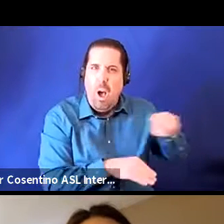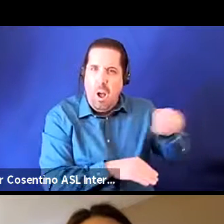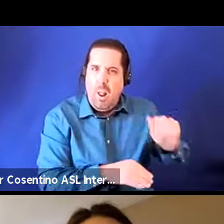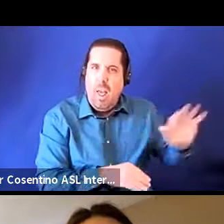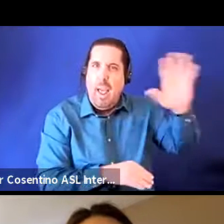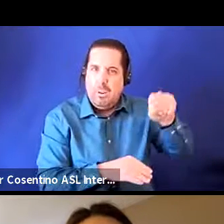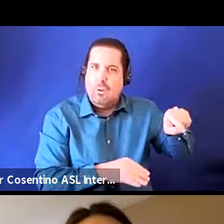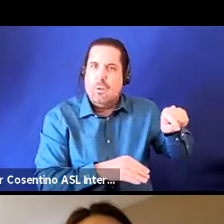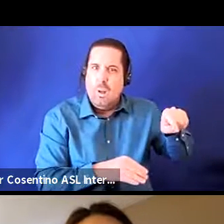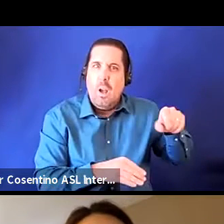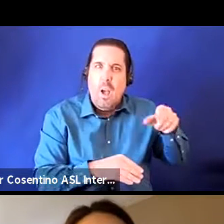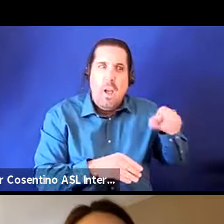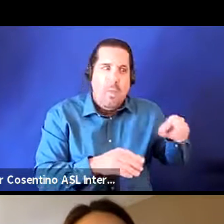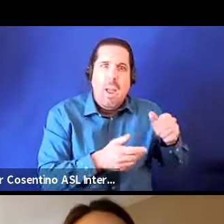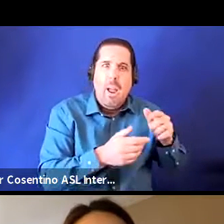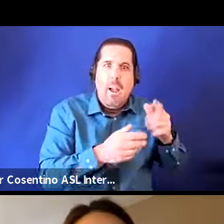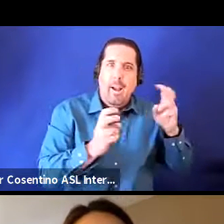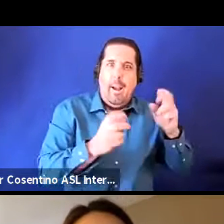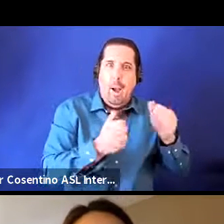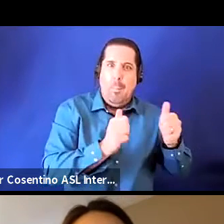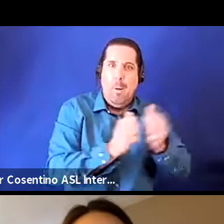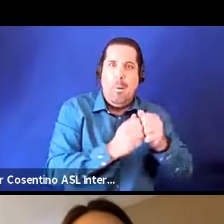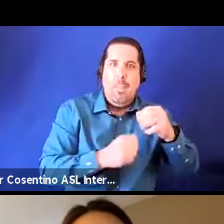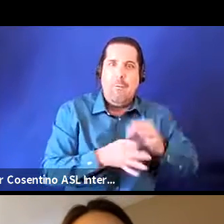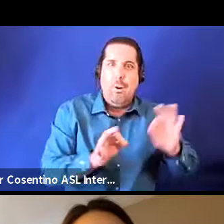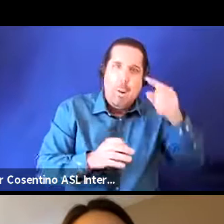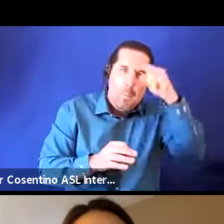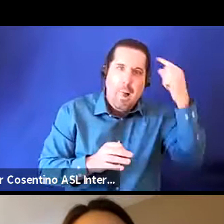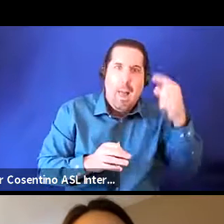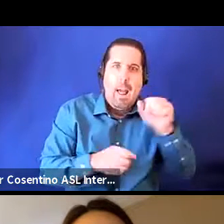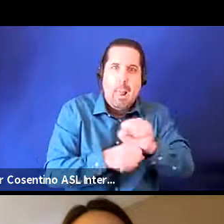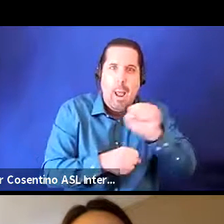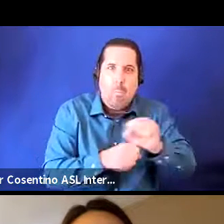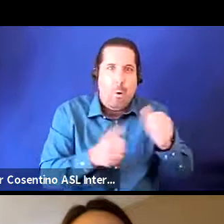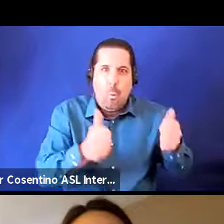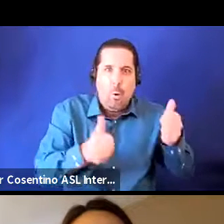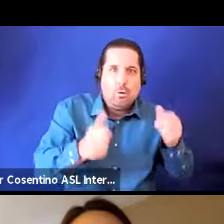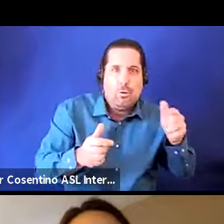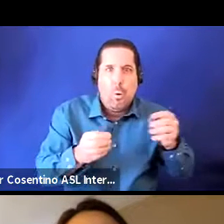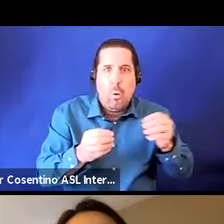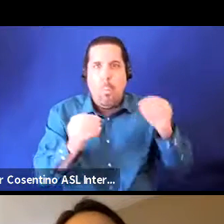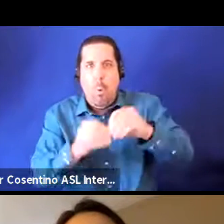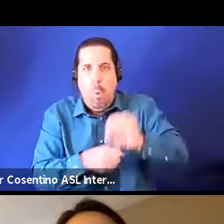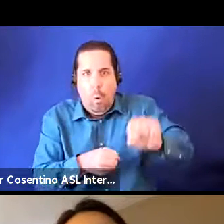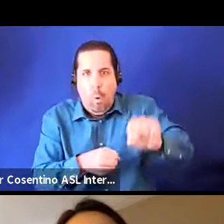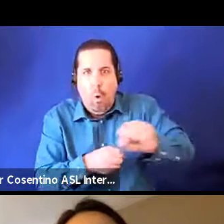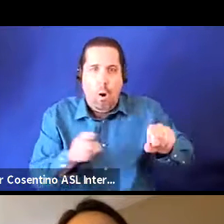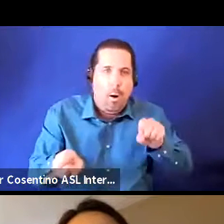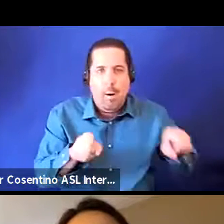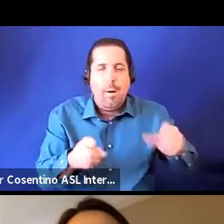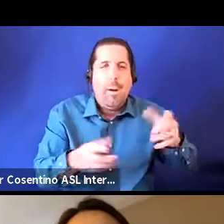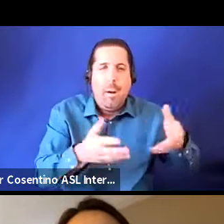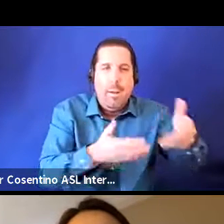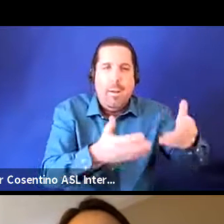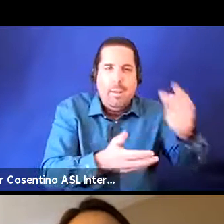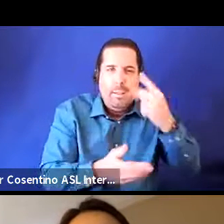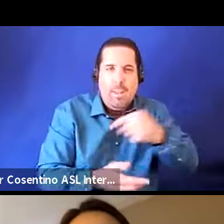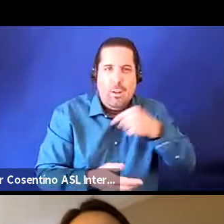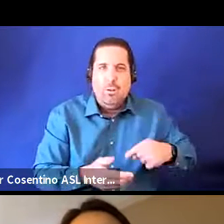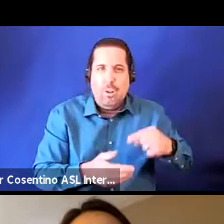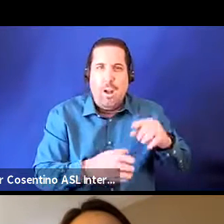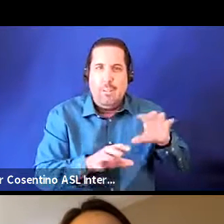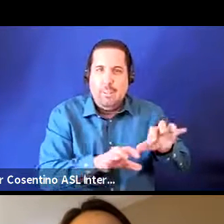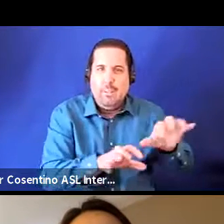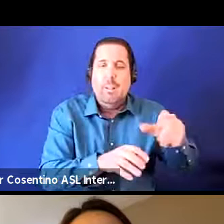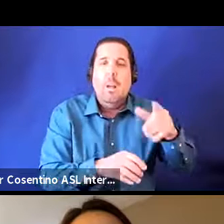to compete with free Black labor, right? Universities, which we're in right now, you can see the attacks,